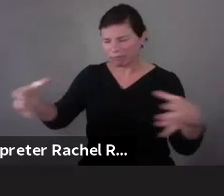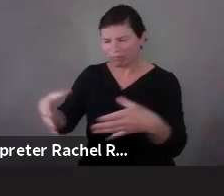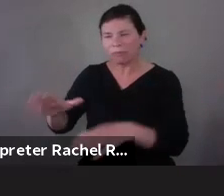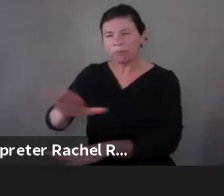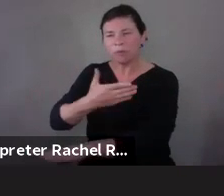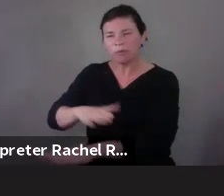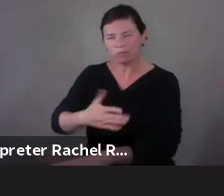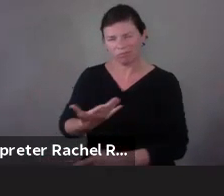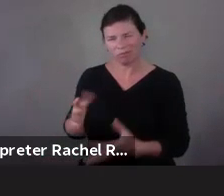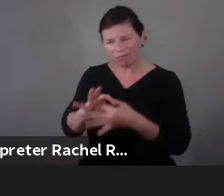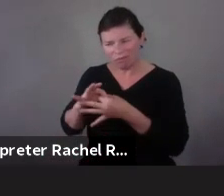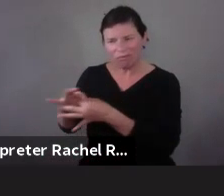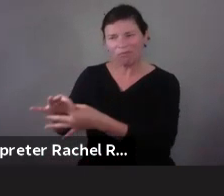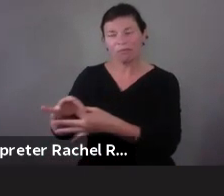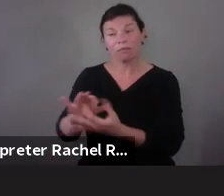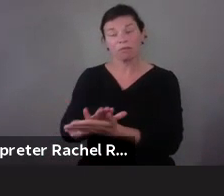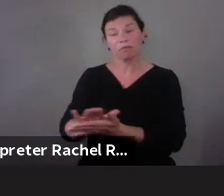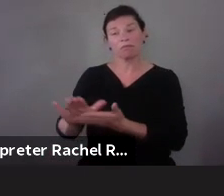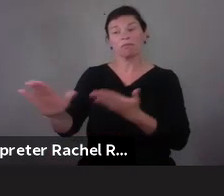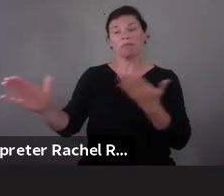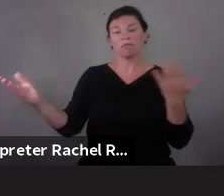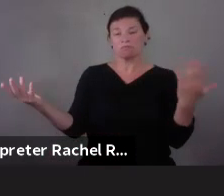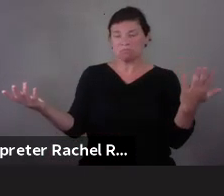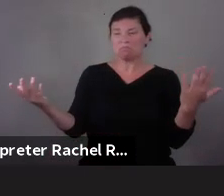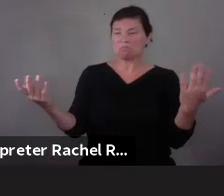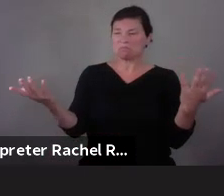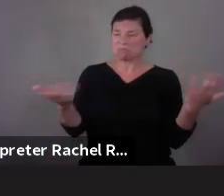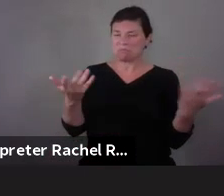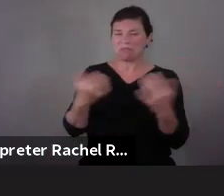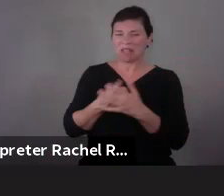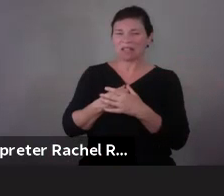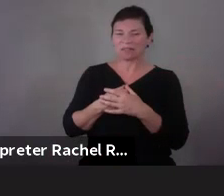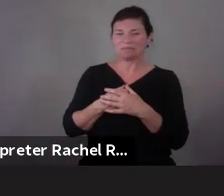people. That was really nice in a physical way. Really,